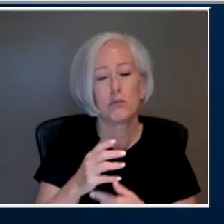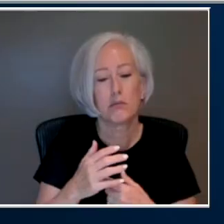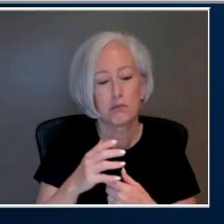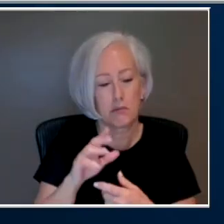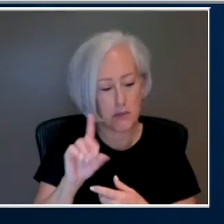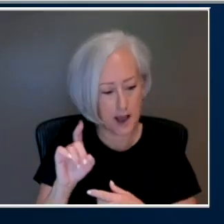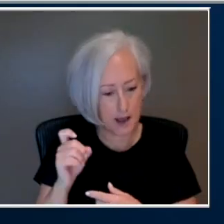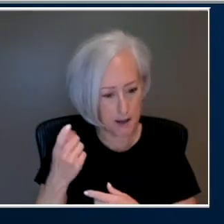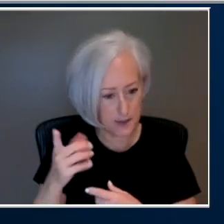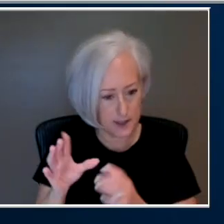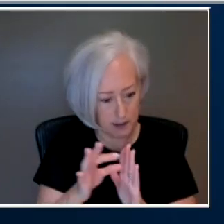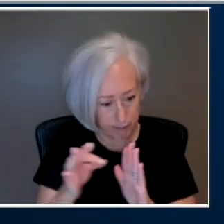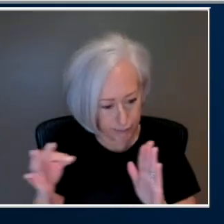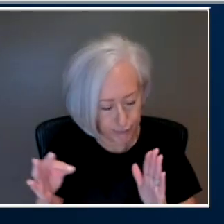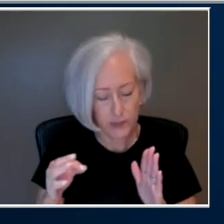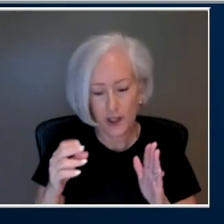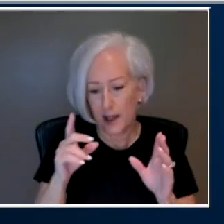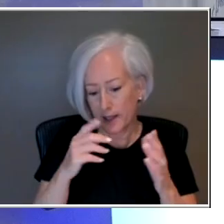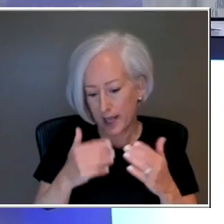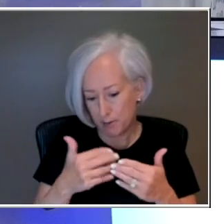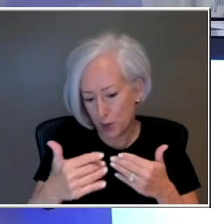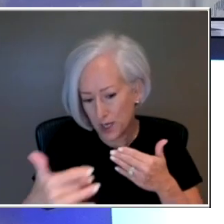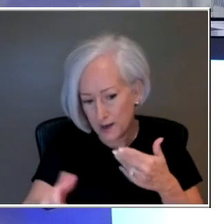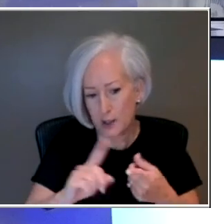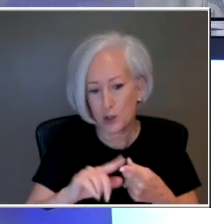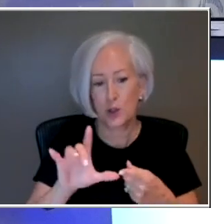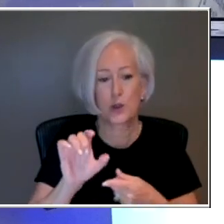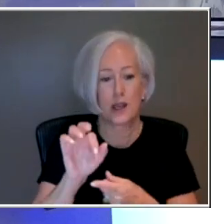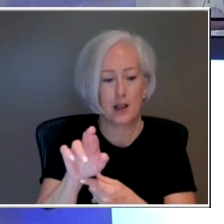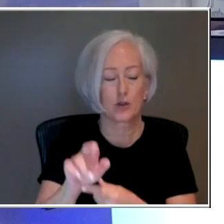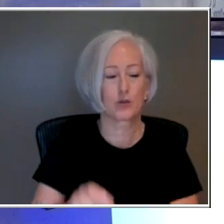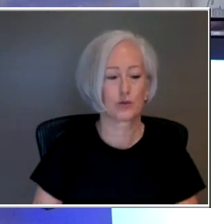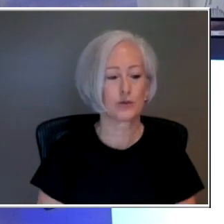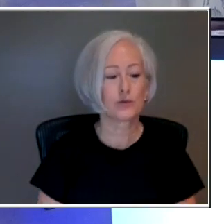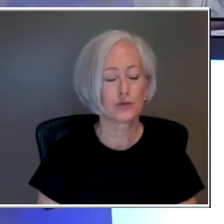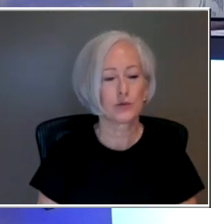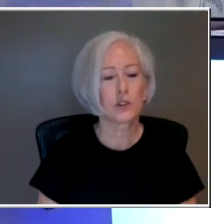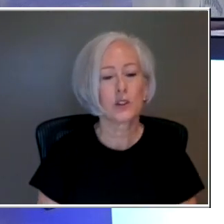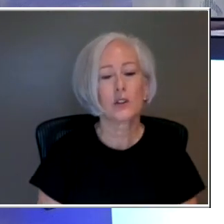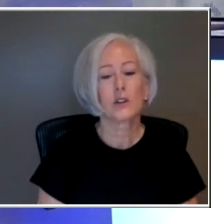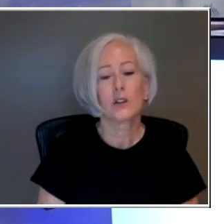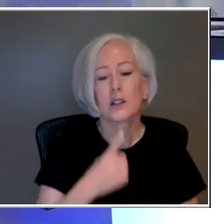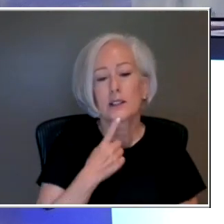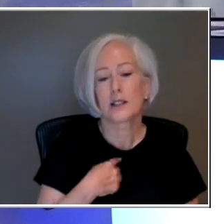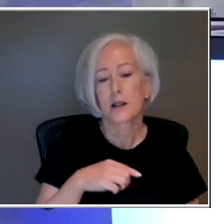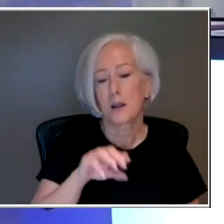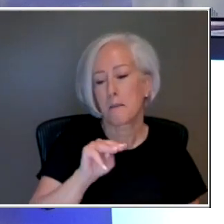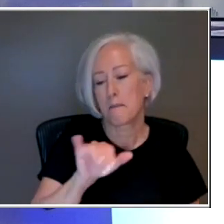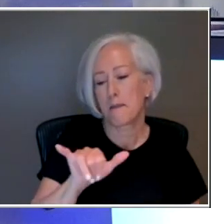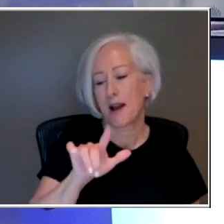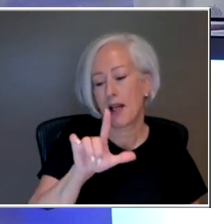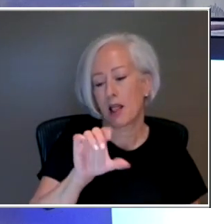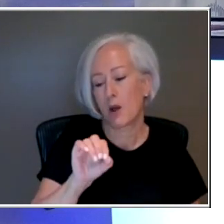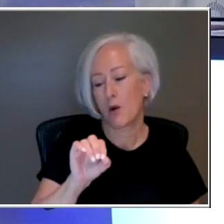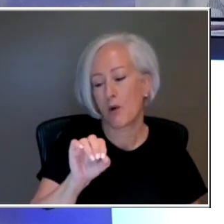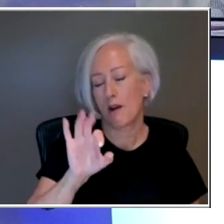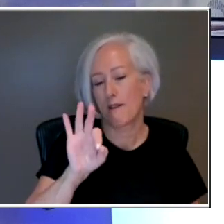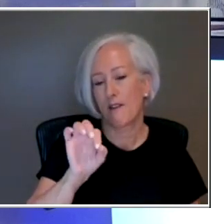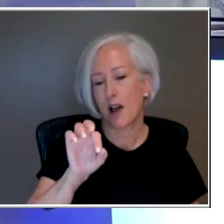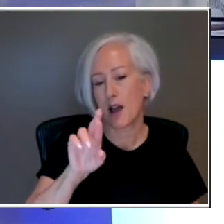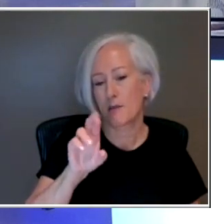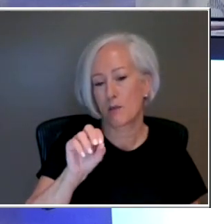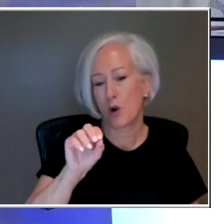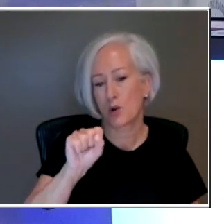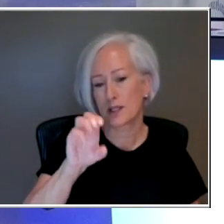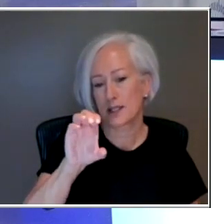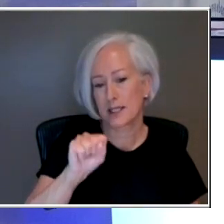Dr. Abyankar, talking about Sue's case, how does something like myelofibrosis turn into leukemia, and what